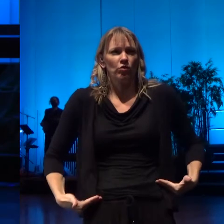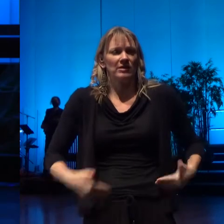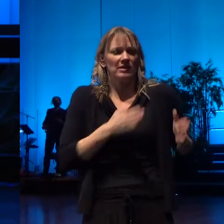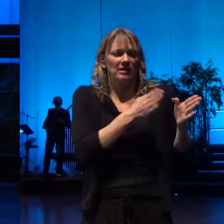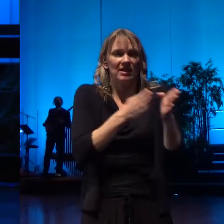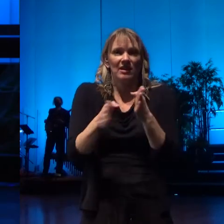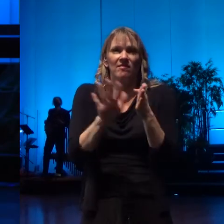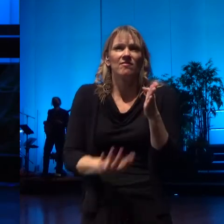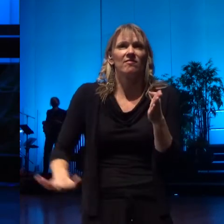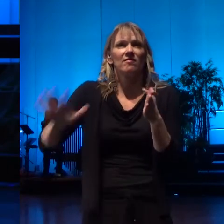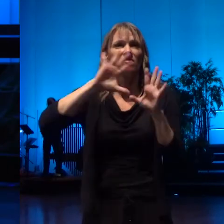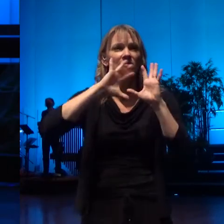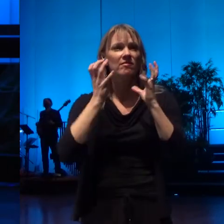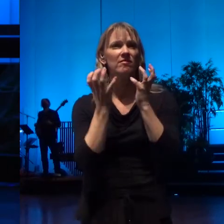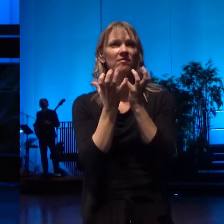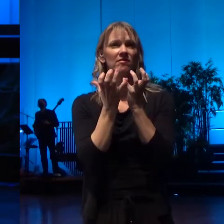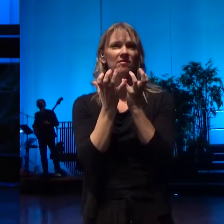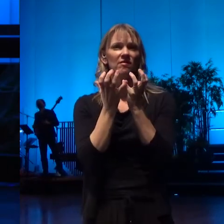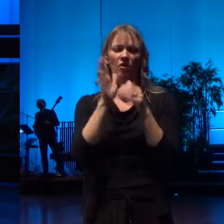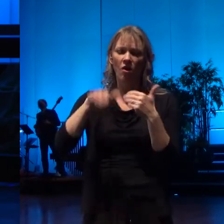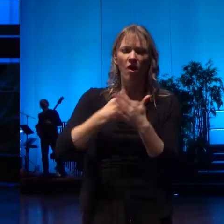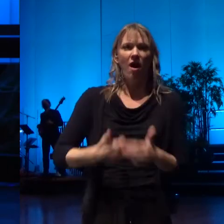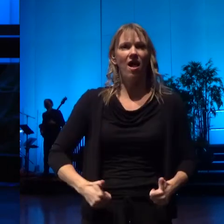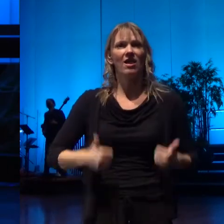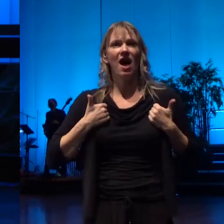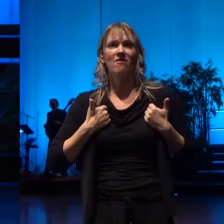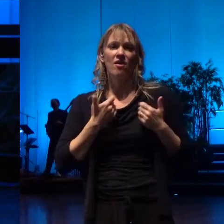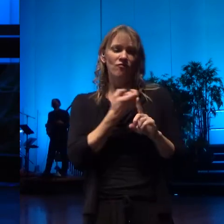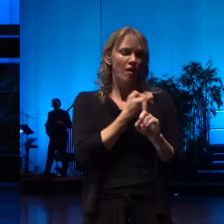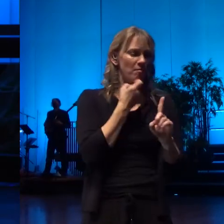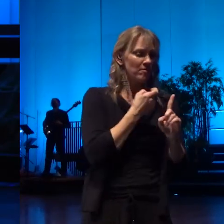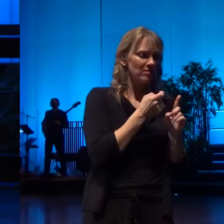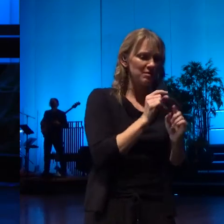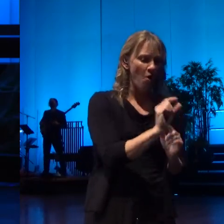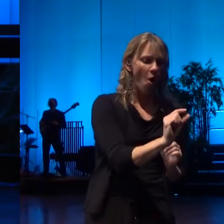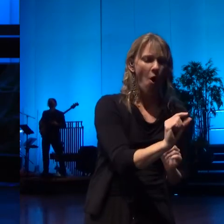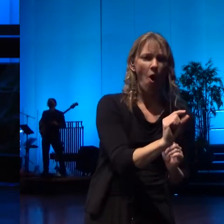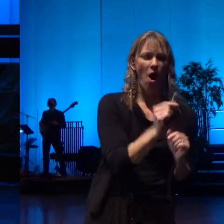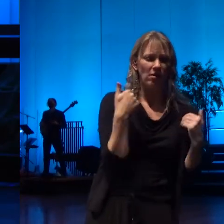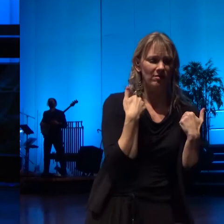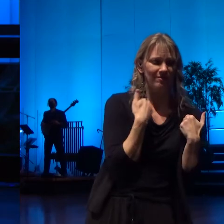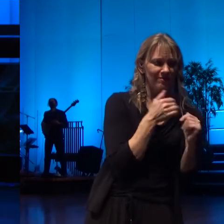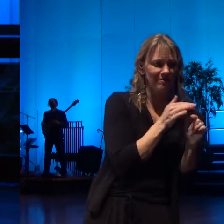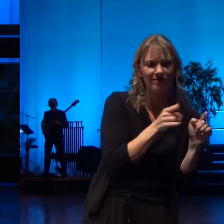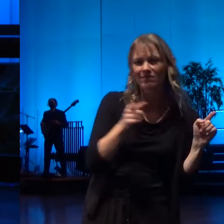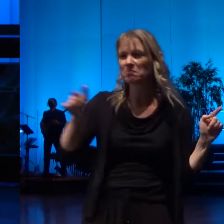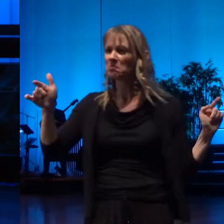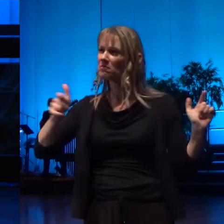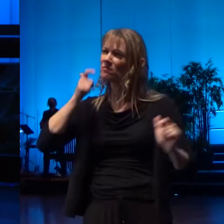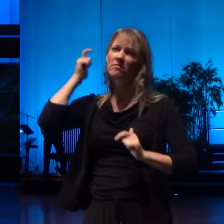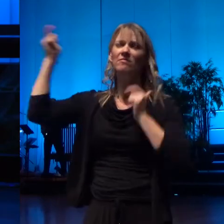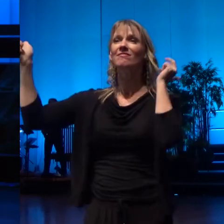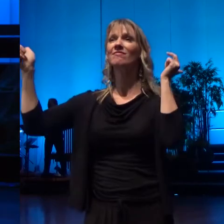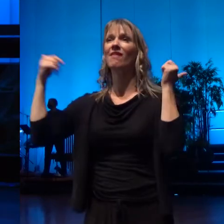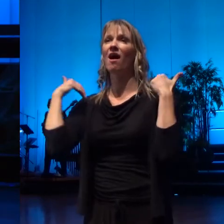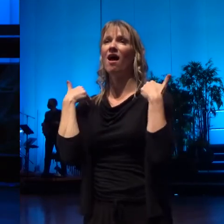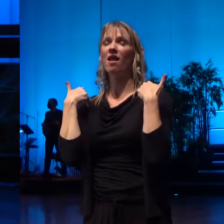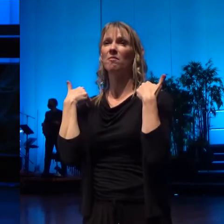all life, from the tiniest creature to the grandest. So I behold that